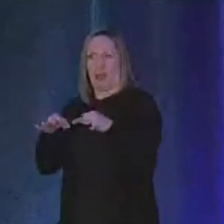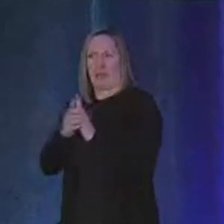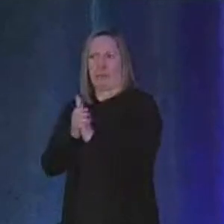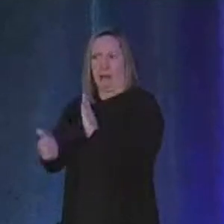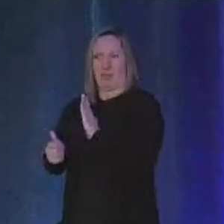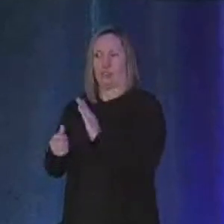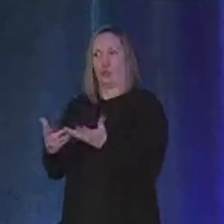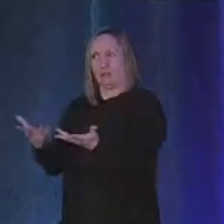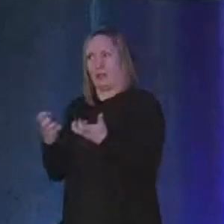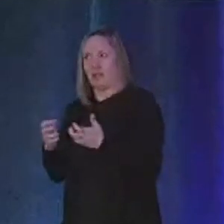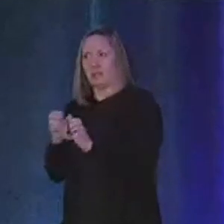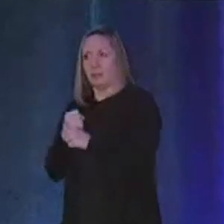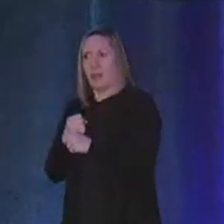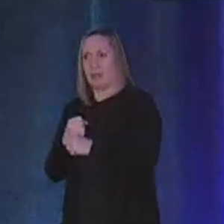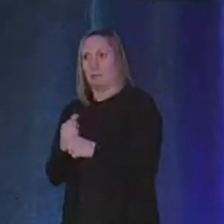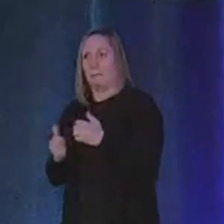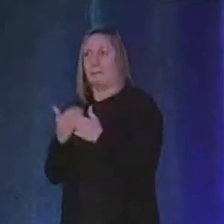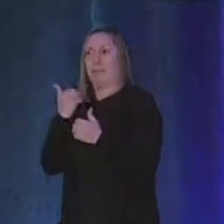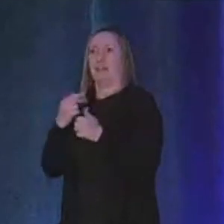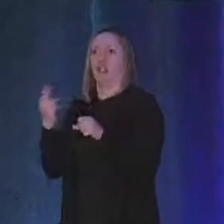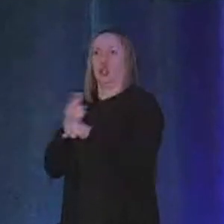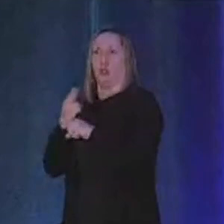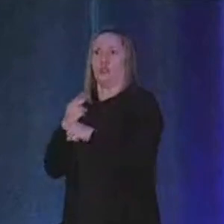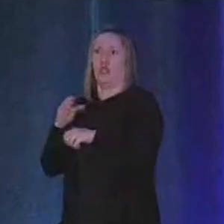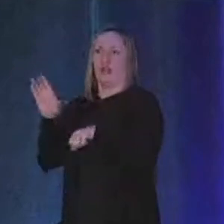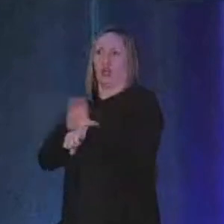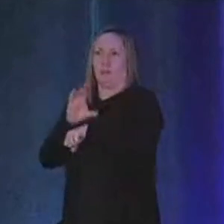make the most intensive use of computer programs or systems.